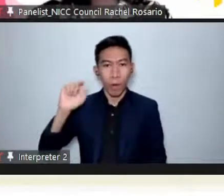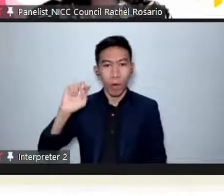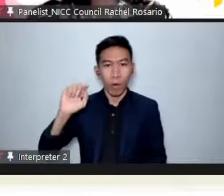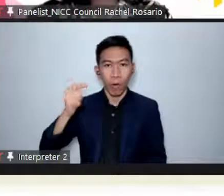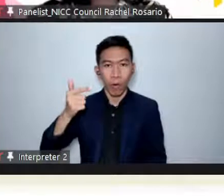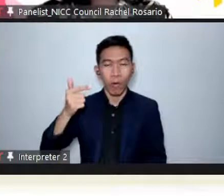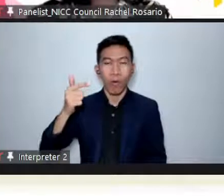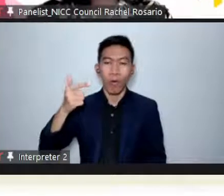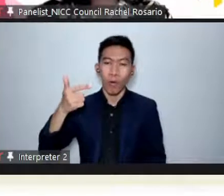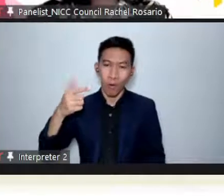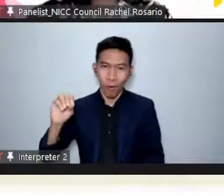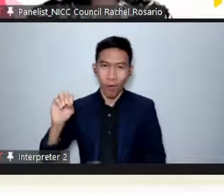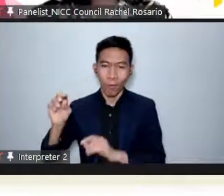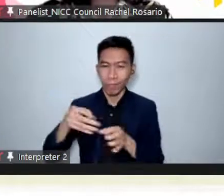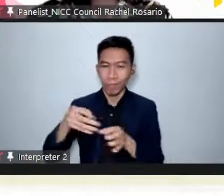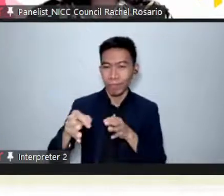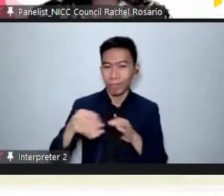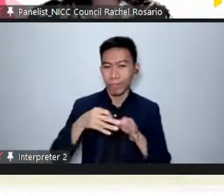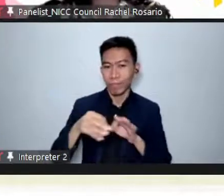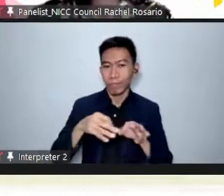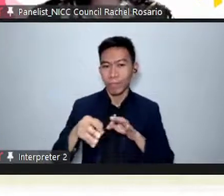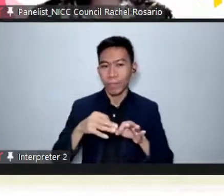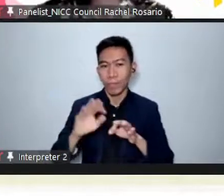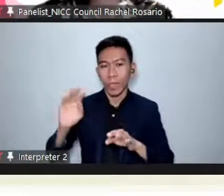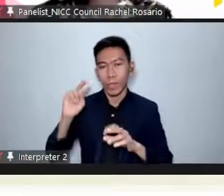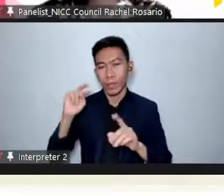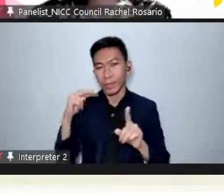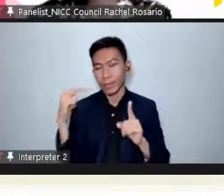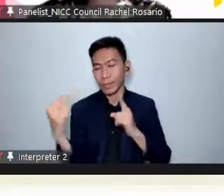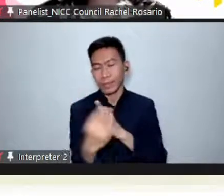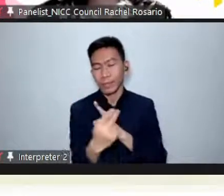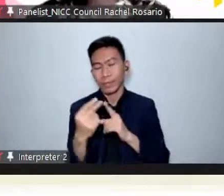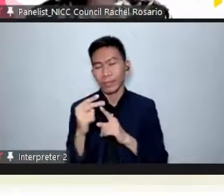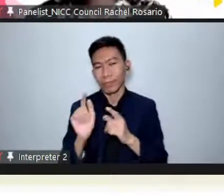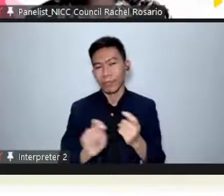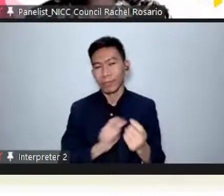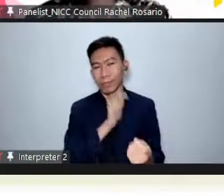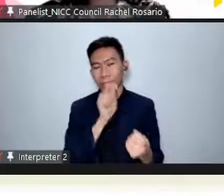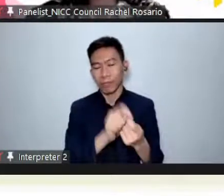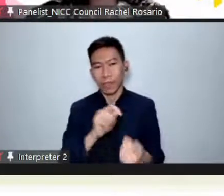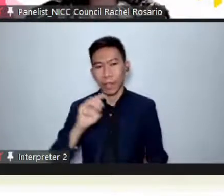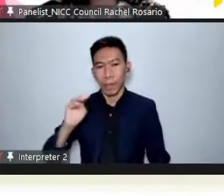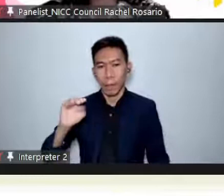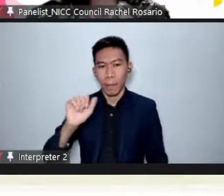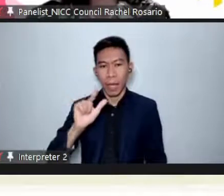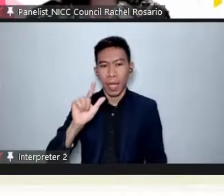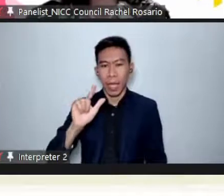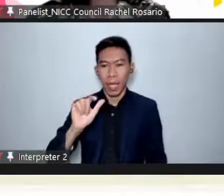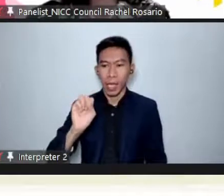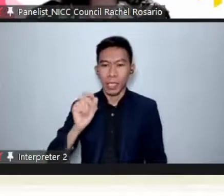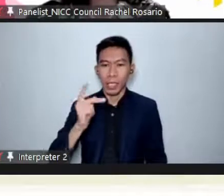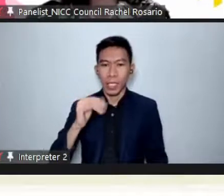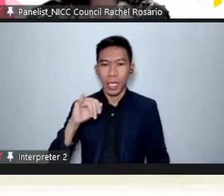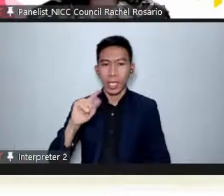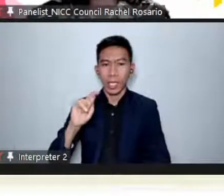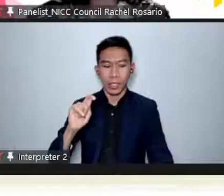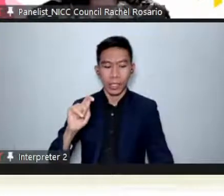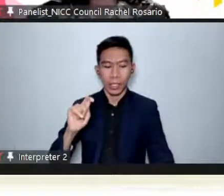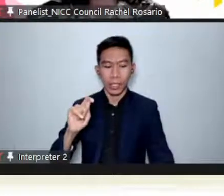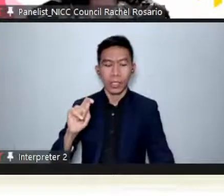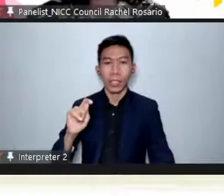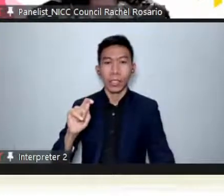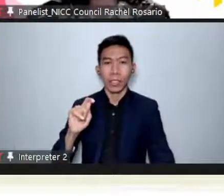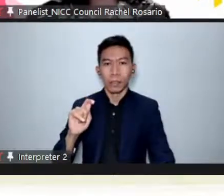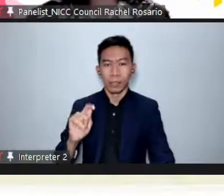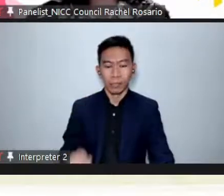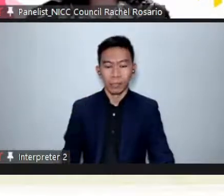light on his views, specifically from the Malasakit law perspective and how